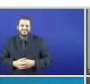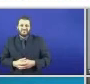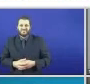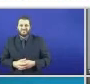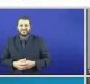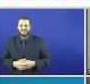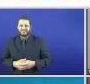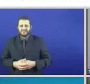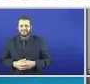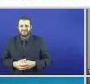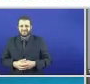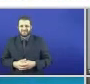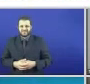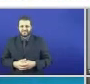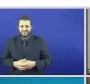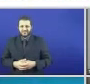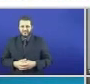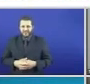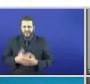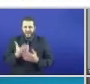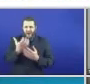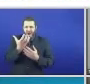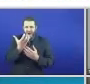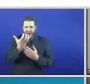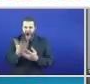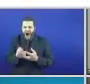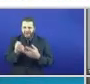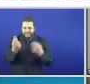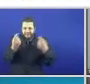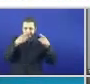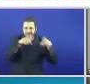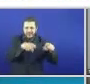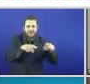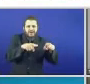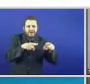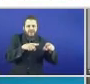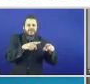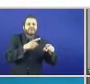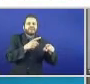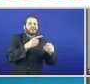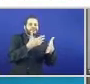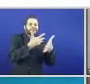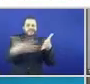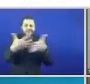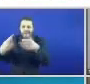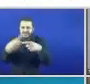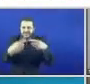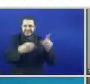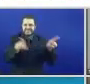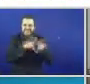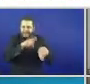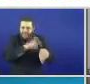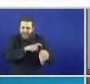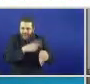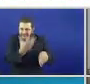Okay, so is it simultaneous now? Yes. Okay, fantastic. Okay, thank